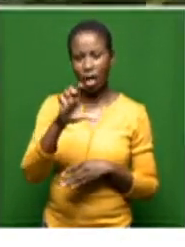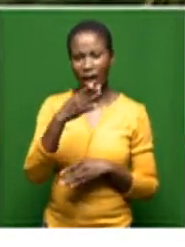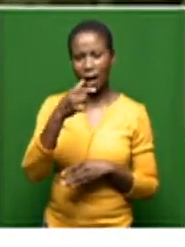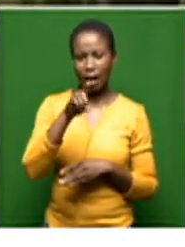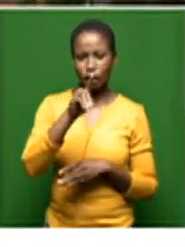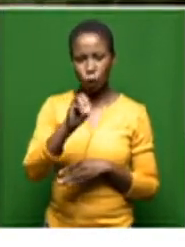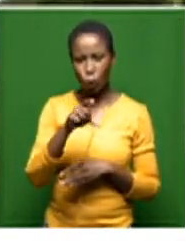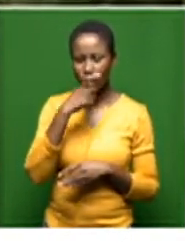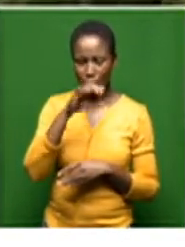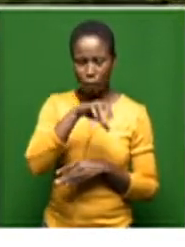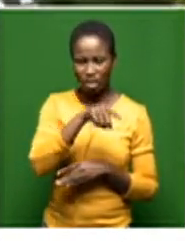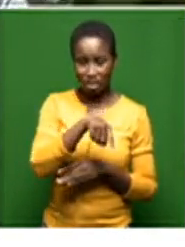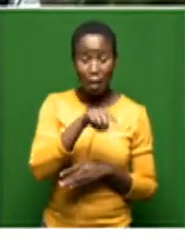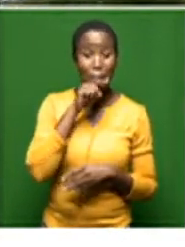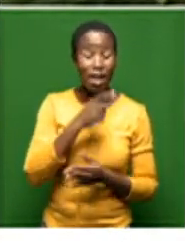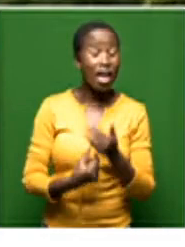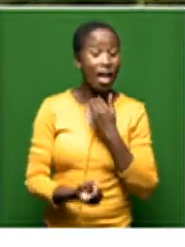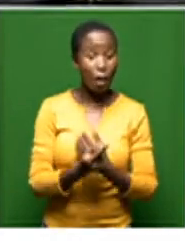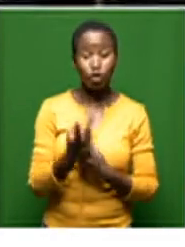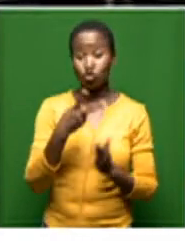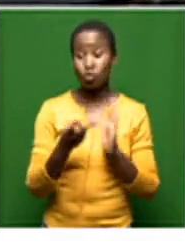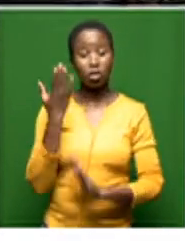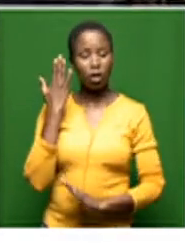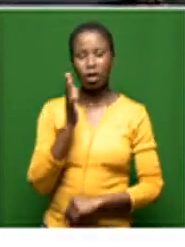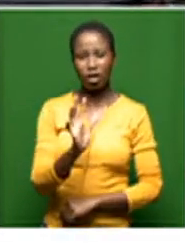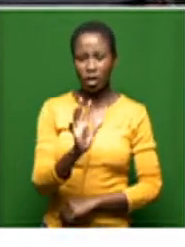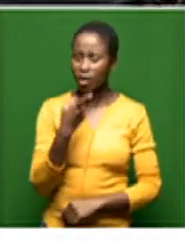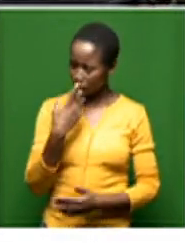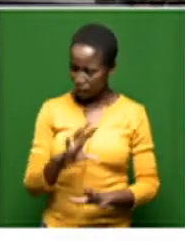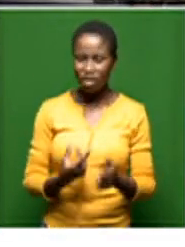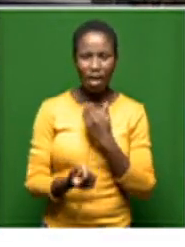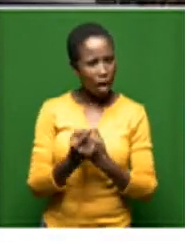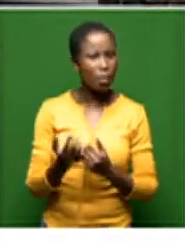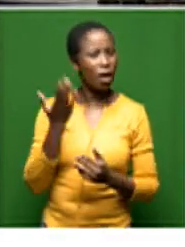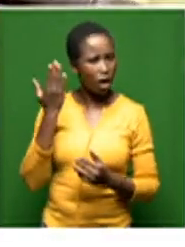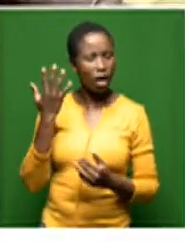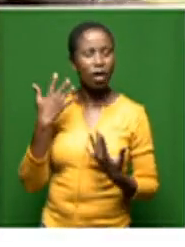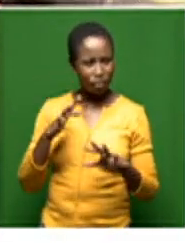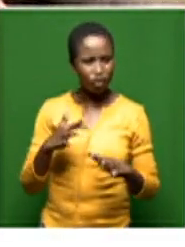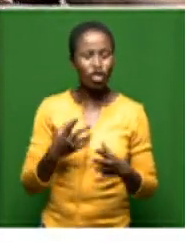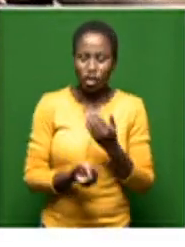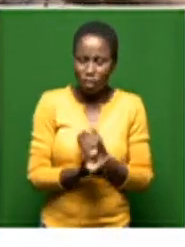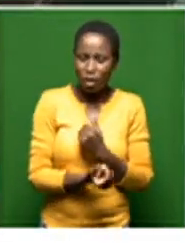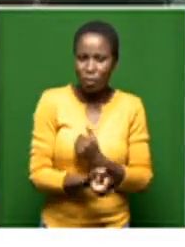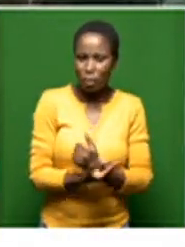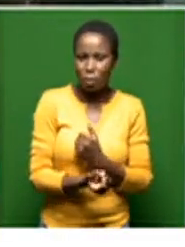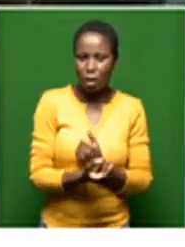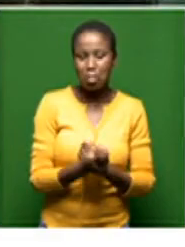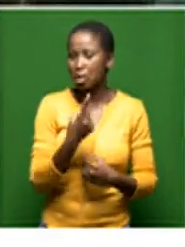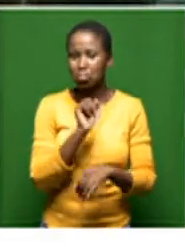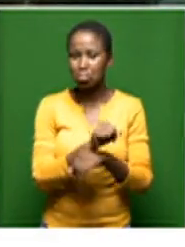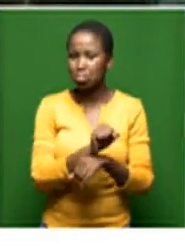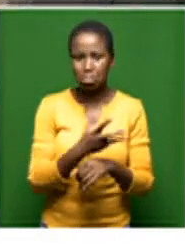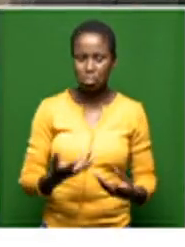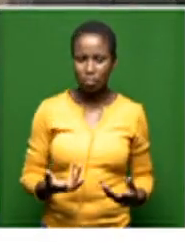started 2 weeks ago with the recent attacks in Palma, but it has been there. And we know that because of